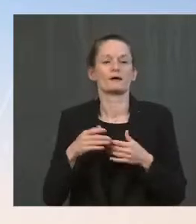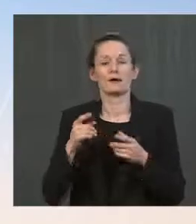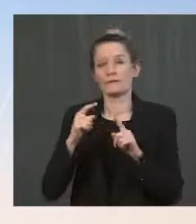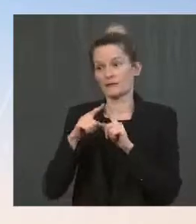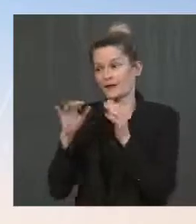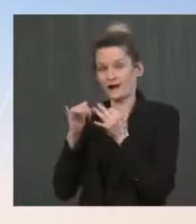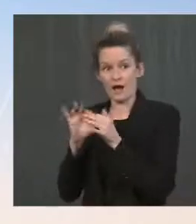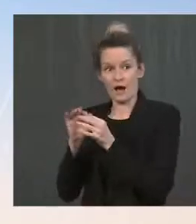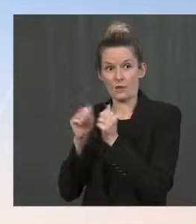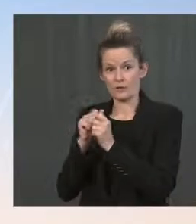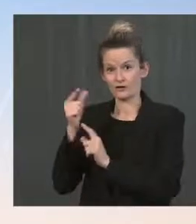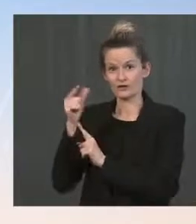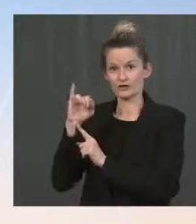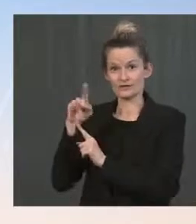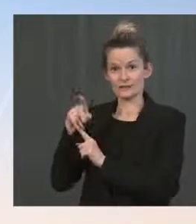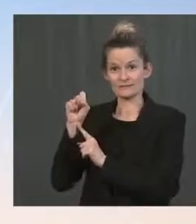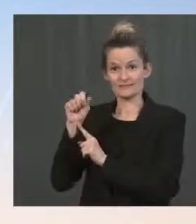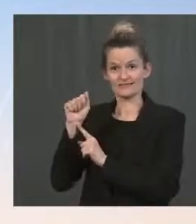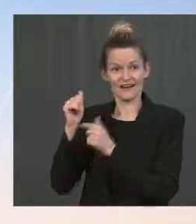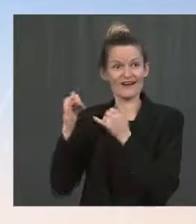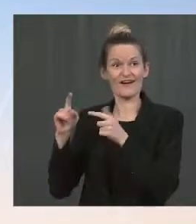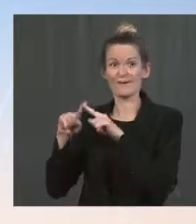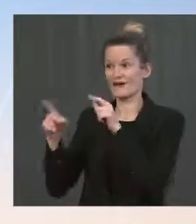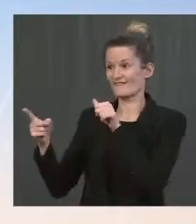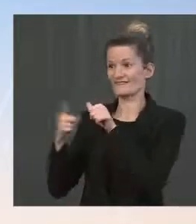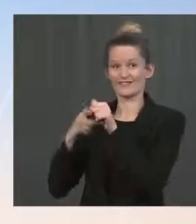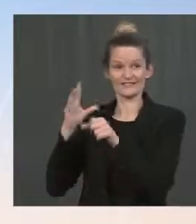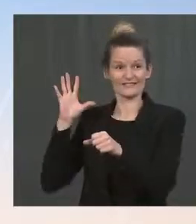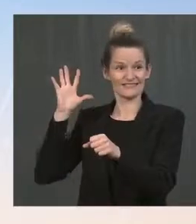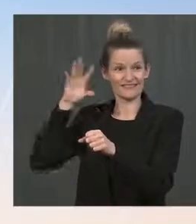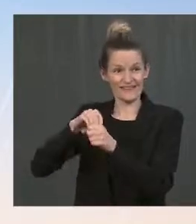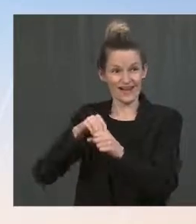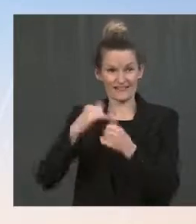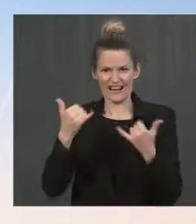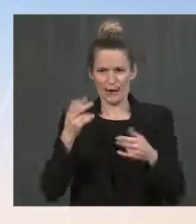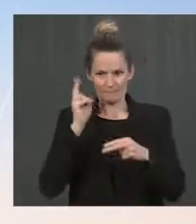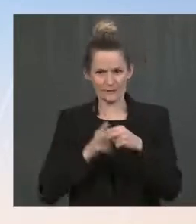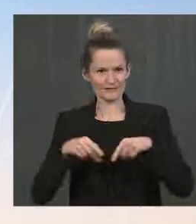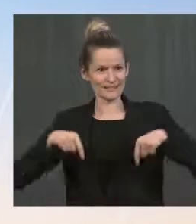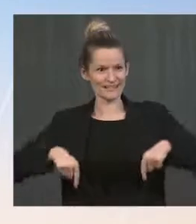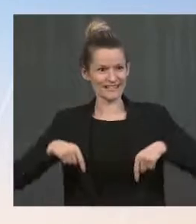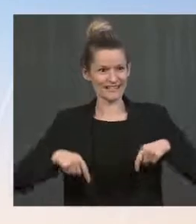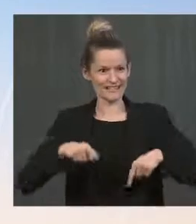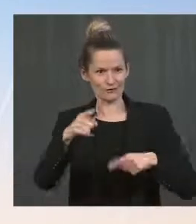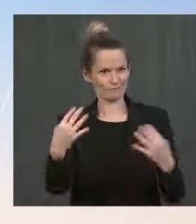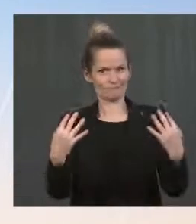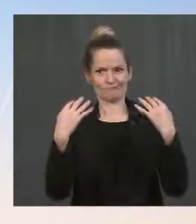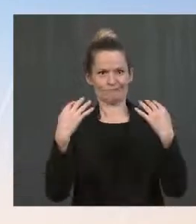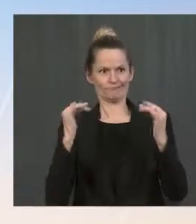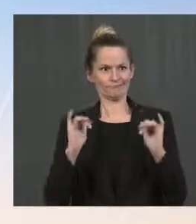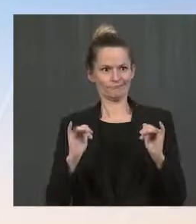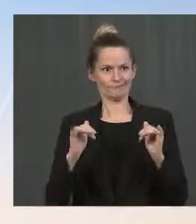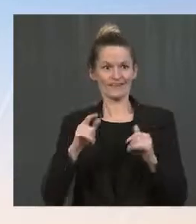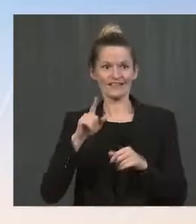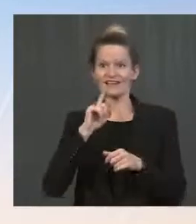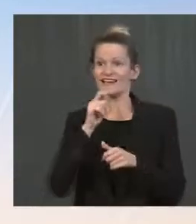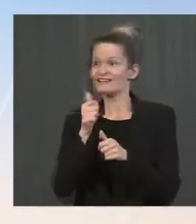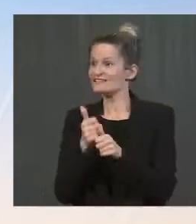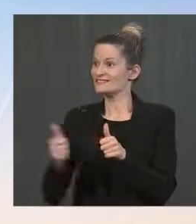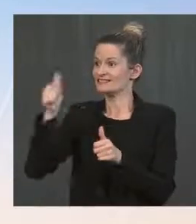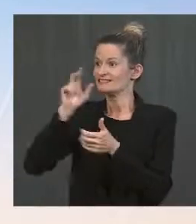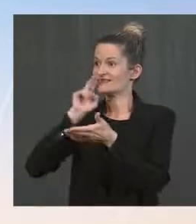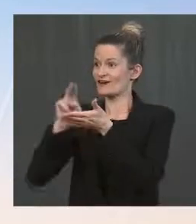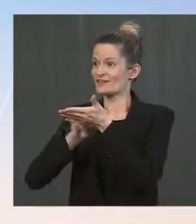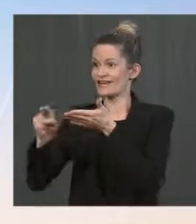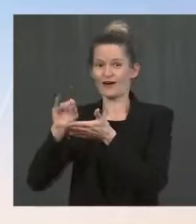but, you know, some time to have the Secretary of Agriculture stating a priority, the enforcement of the Packards and Stockyards Act. And we believe